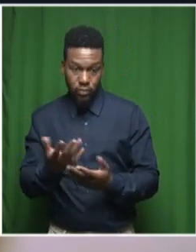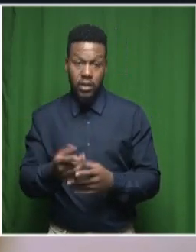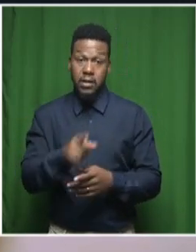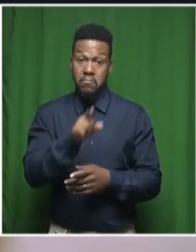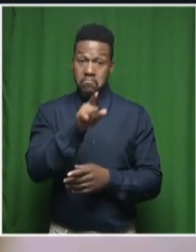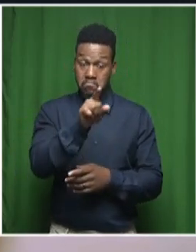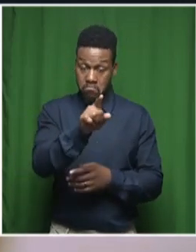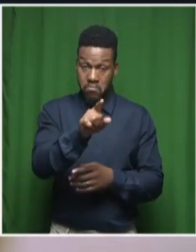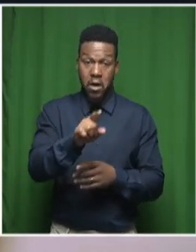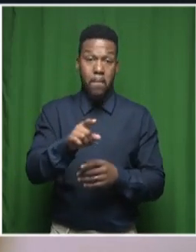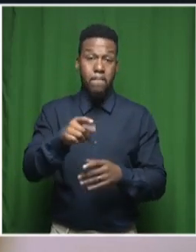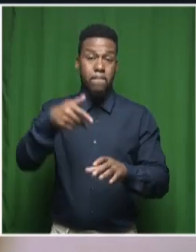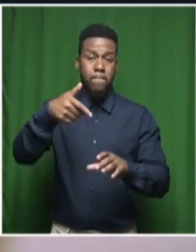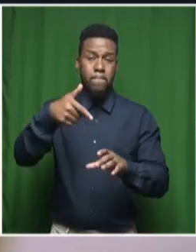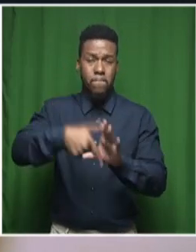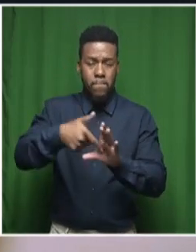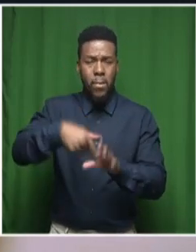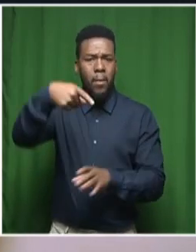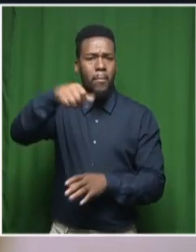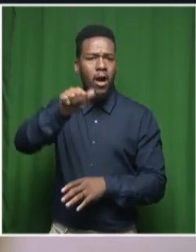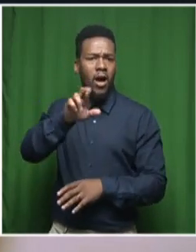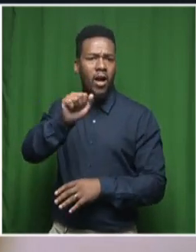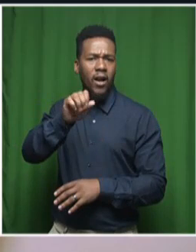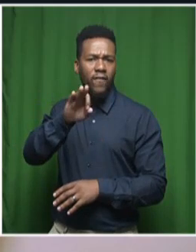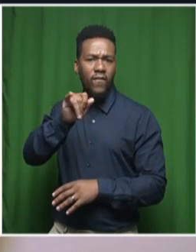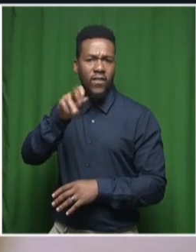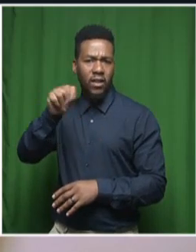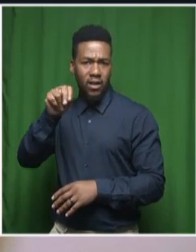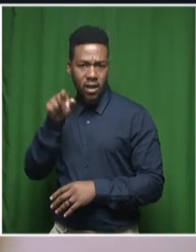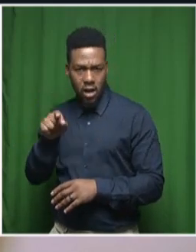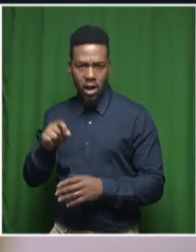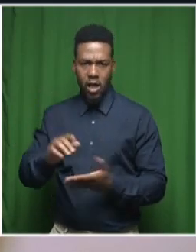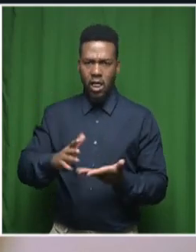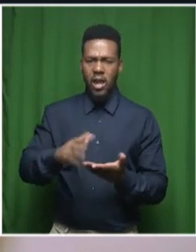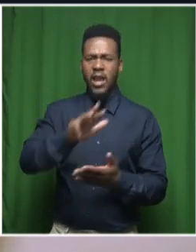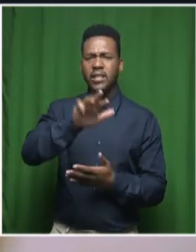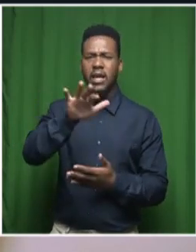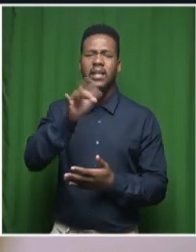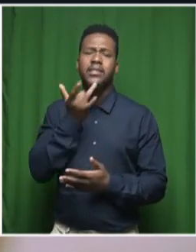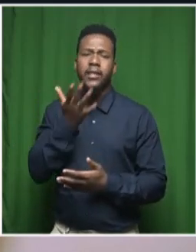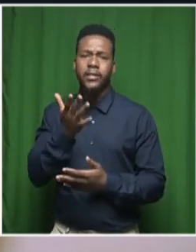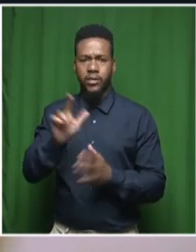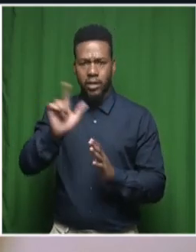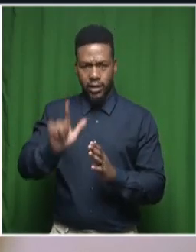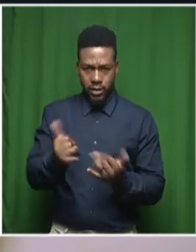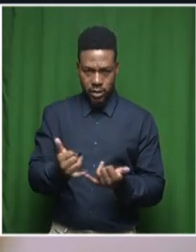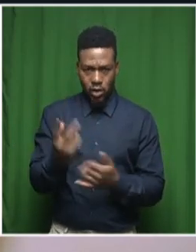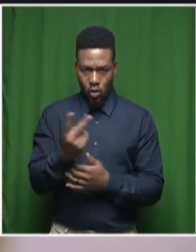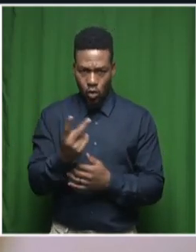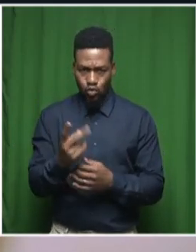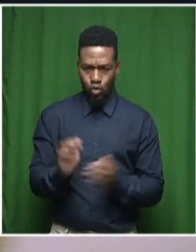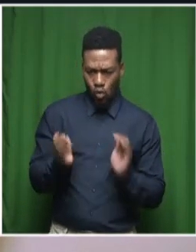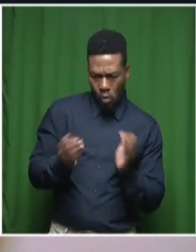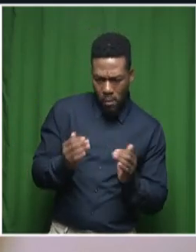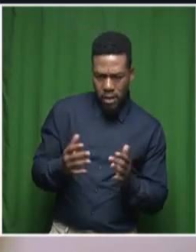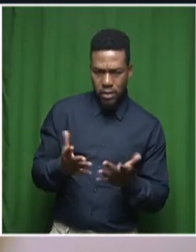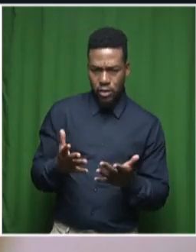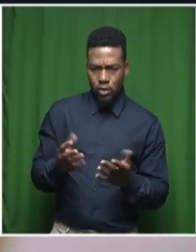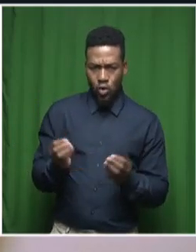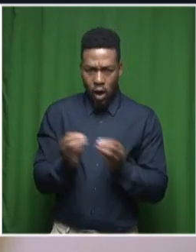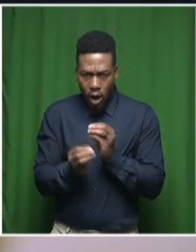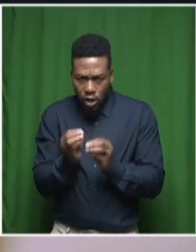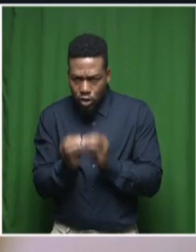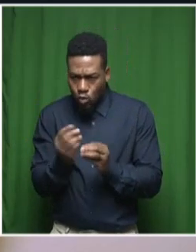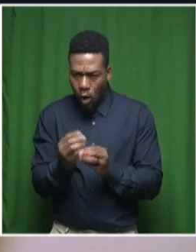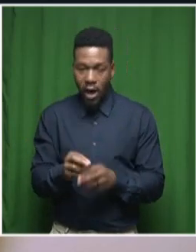by 93 cents a litre. The department attributed the fuel price adjustments to the Rand-US dollar exchange rate